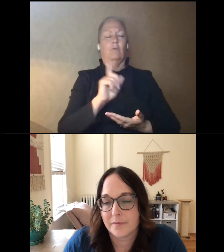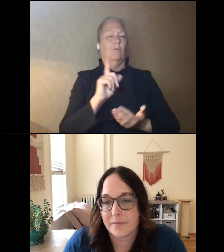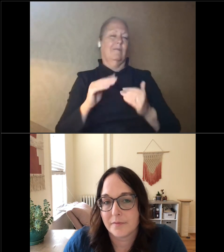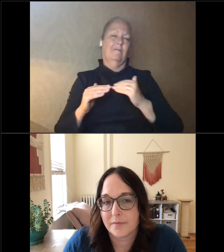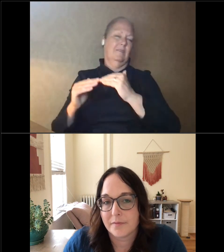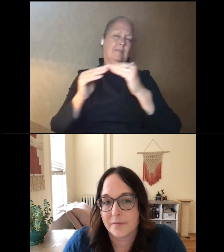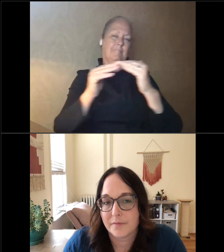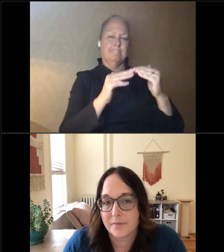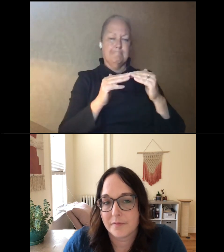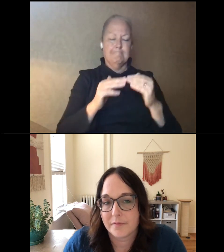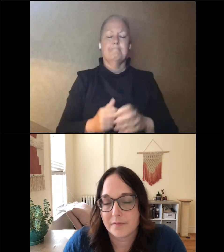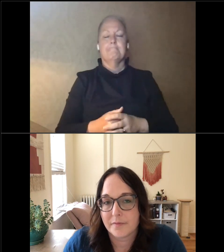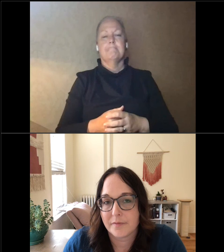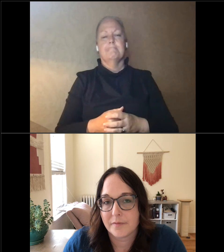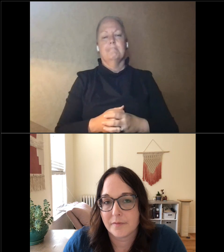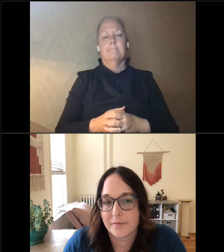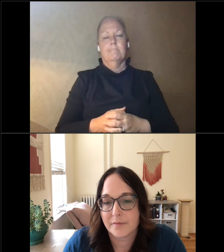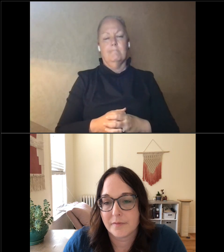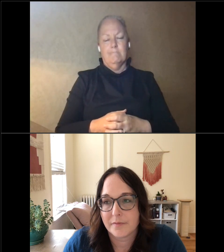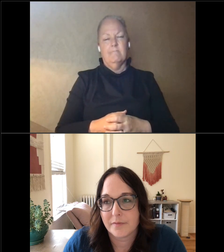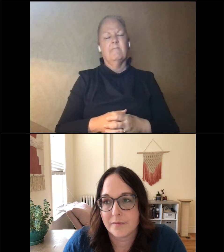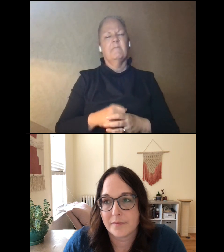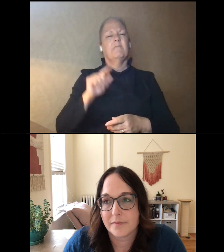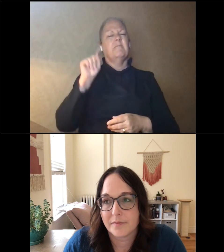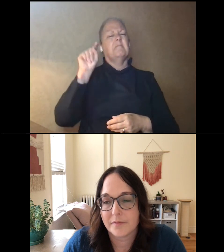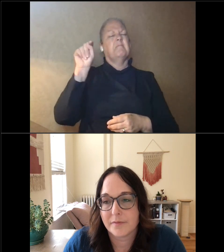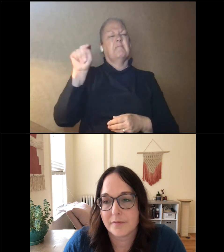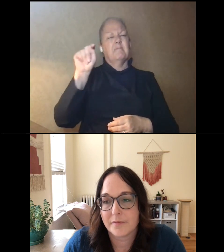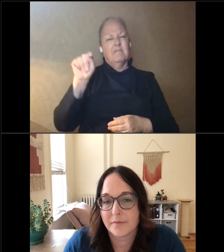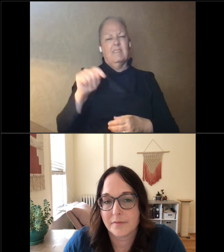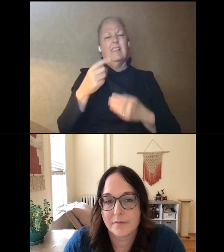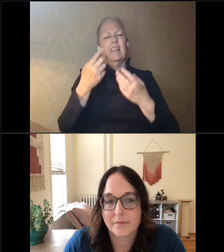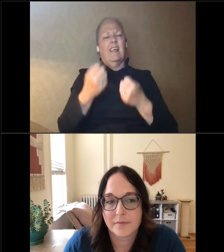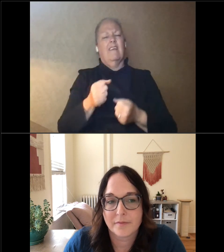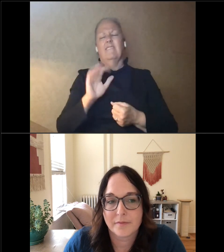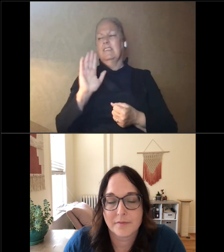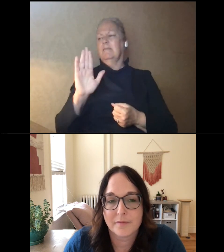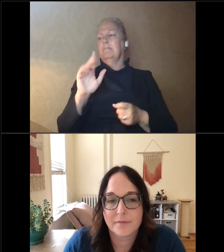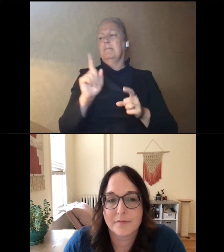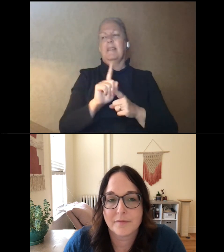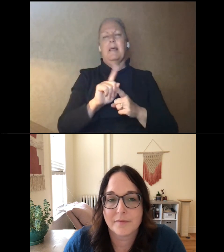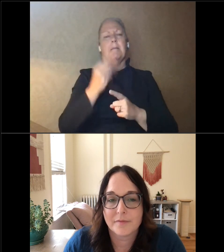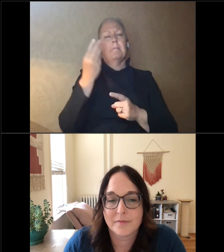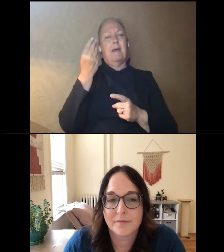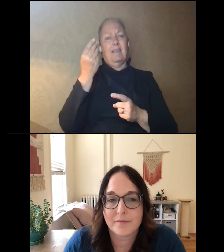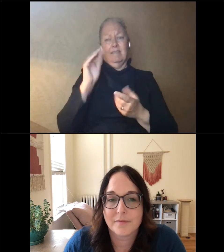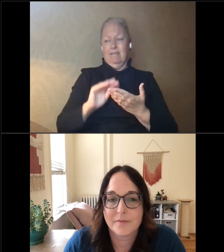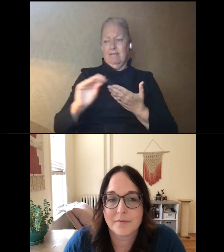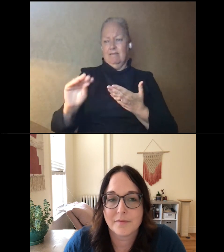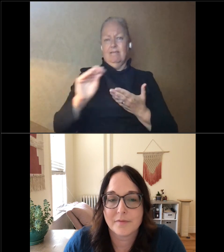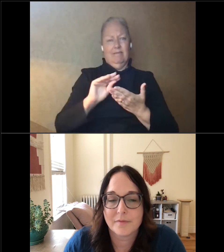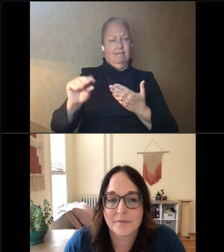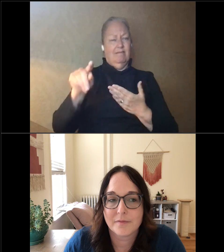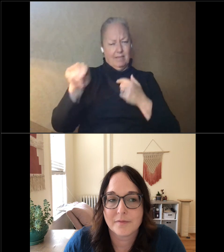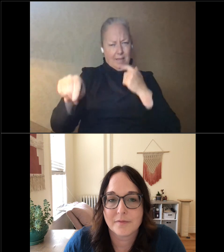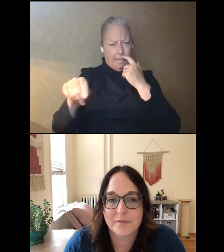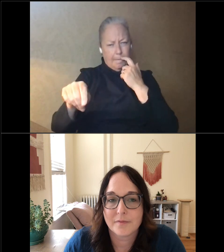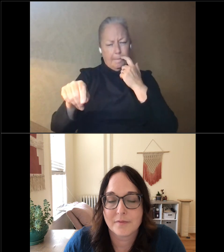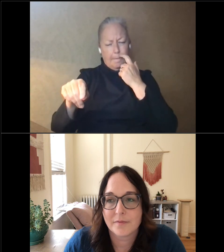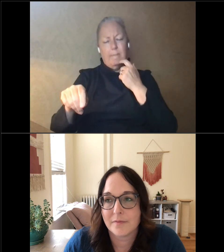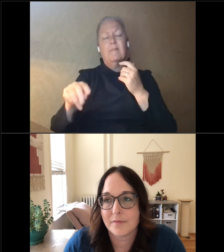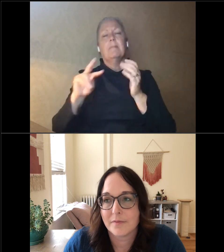Secretariat, DCP3, they have developed a universal health coverage benefit package that can be used as a key instrument for integration and